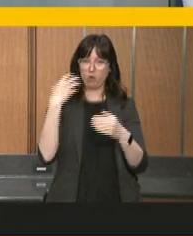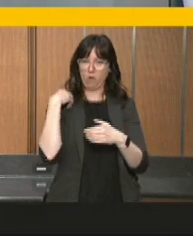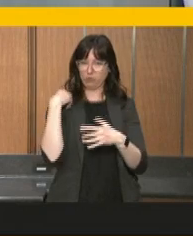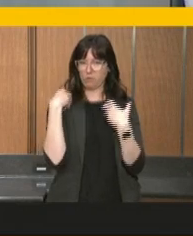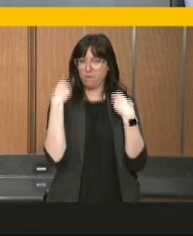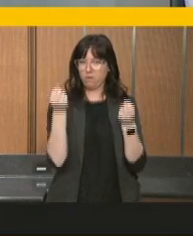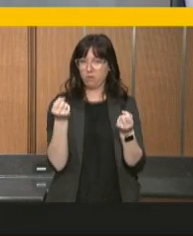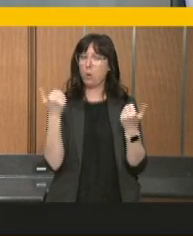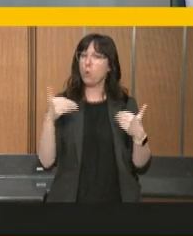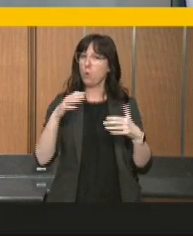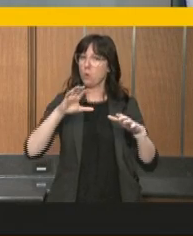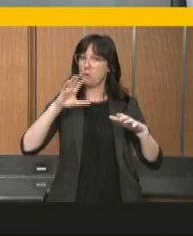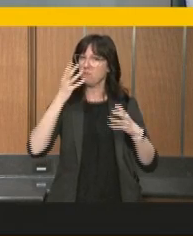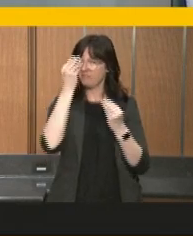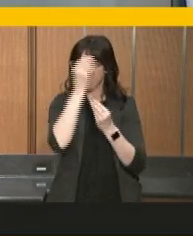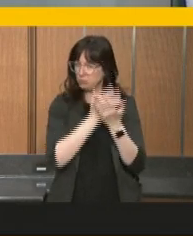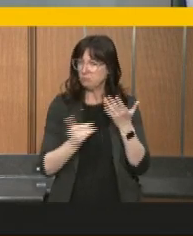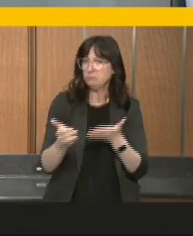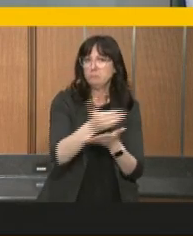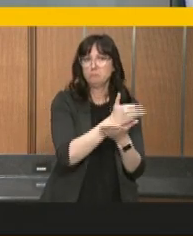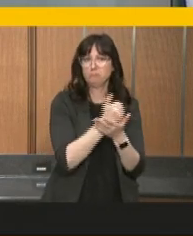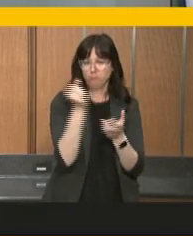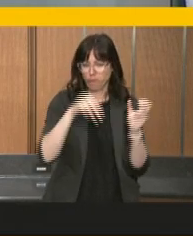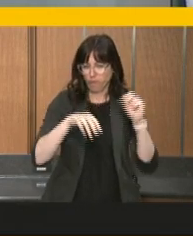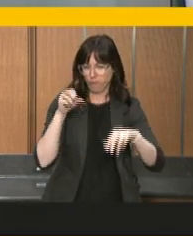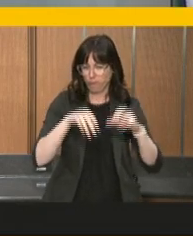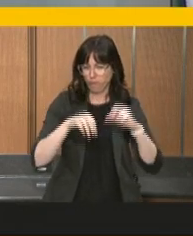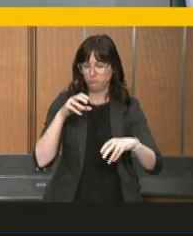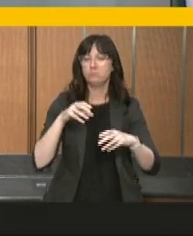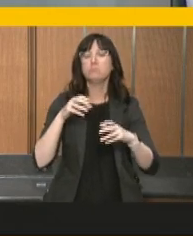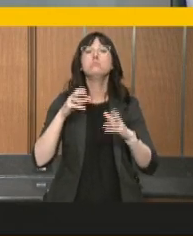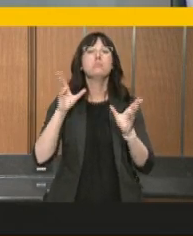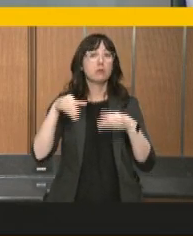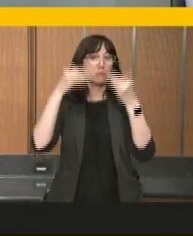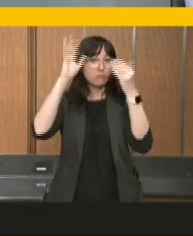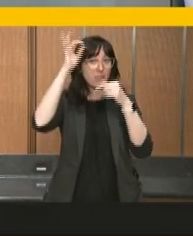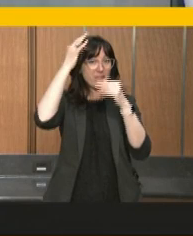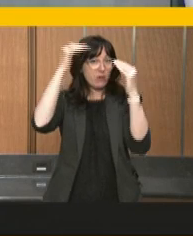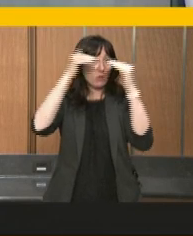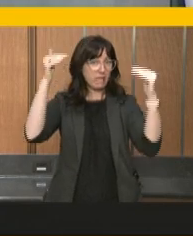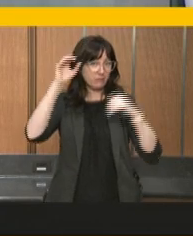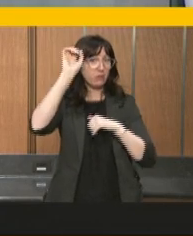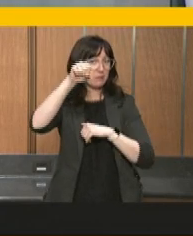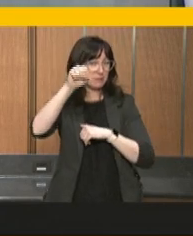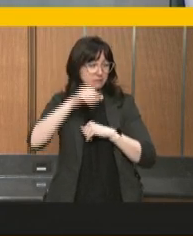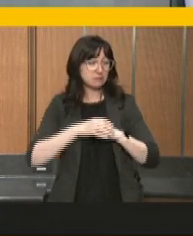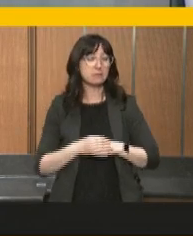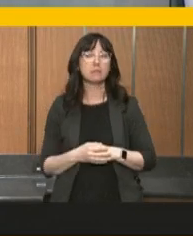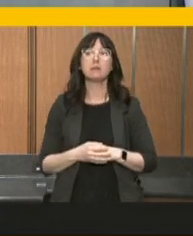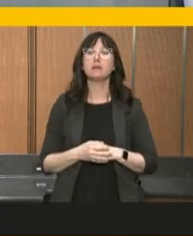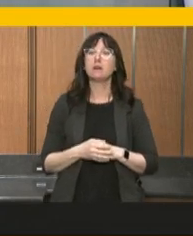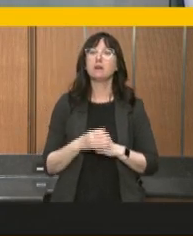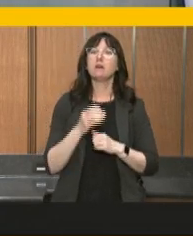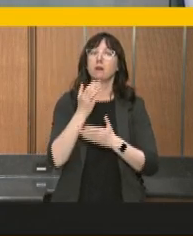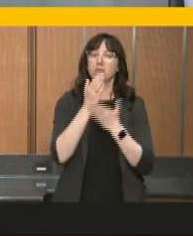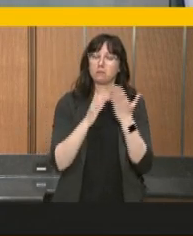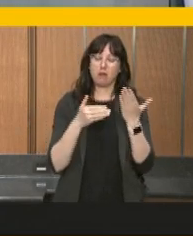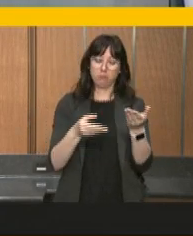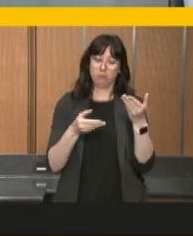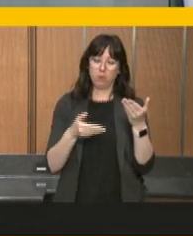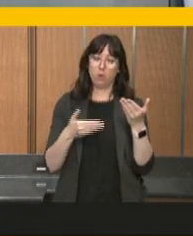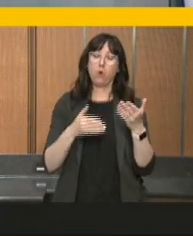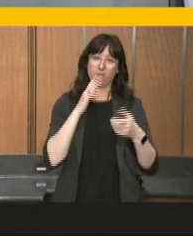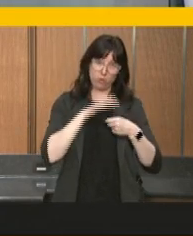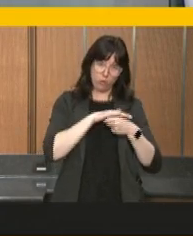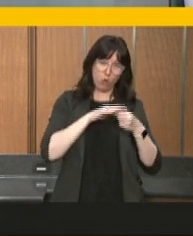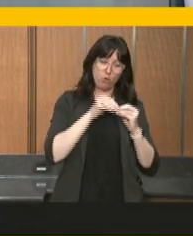collaborative. Information is sent to us at the national level. Obviously, some of it is very detailed at the local level.